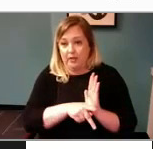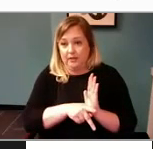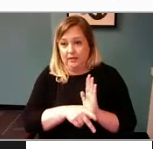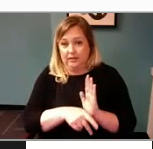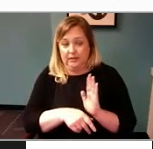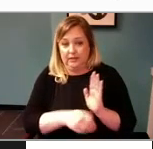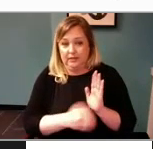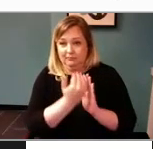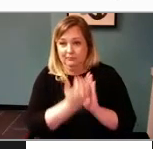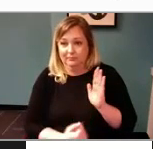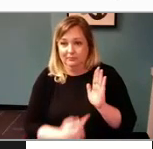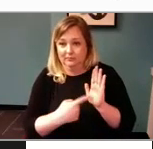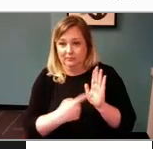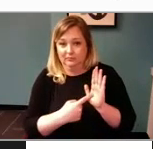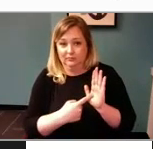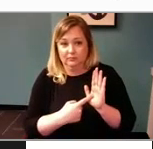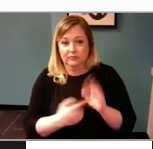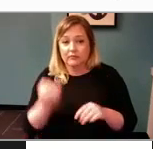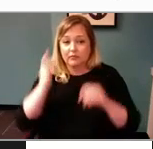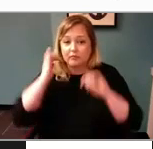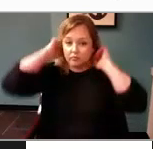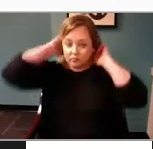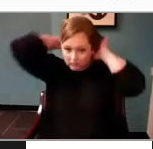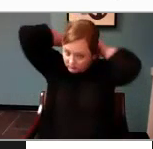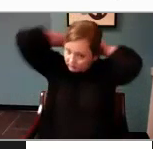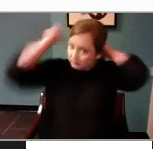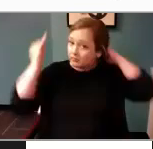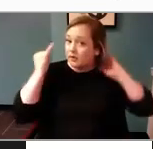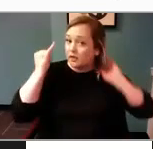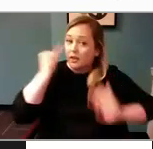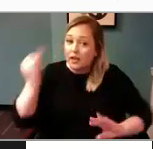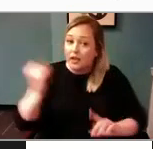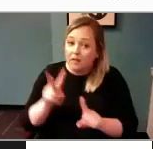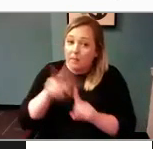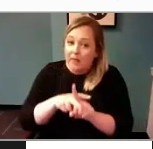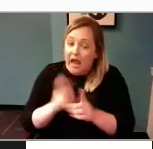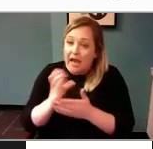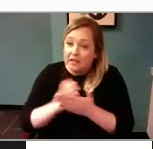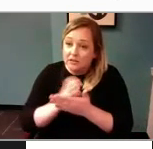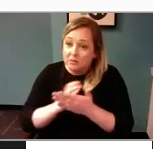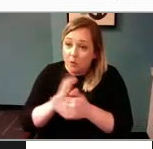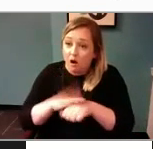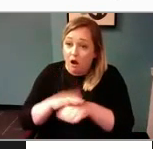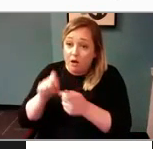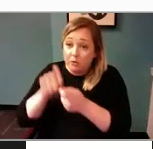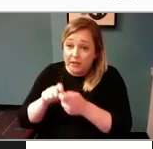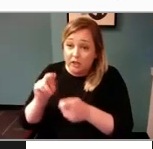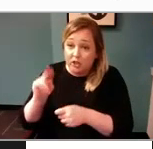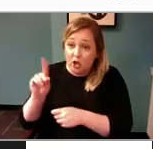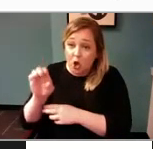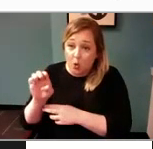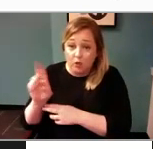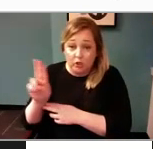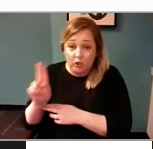So the properties are, if we apply the explore subroutine at a particular node U, it will terminate. If it is a